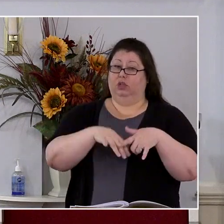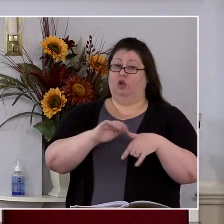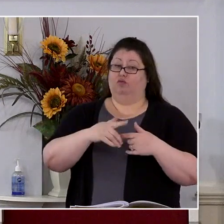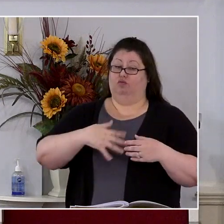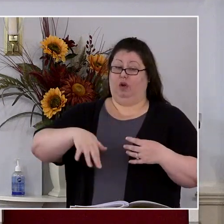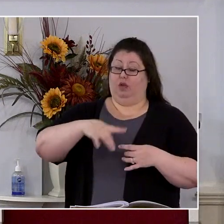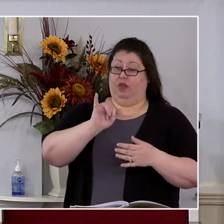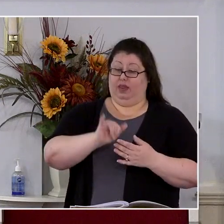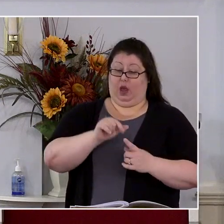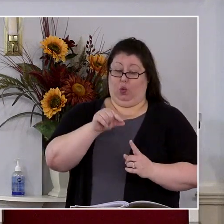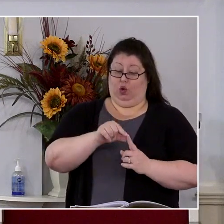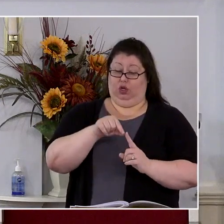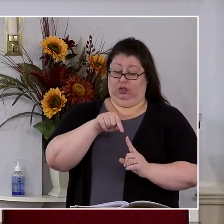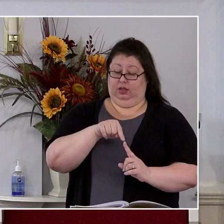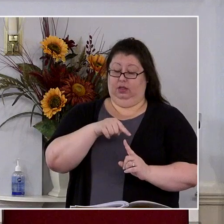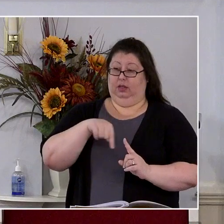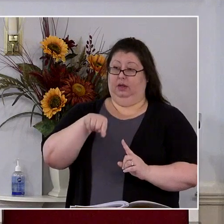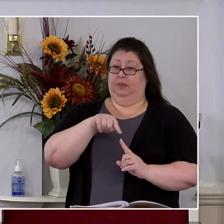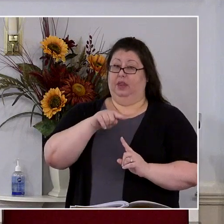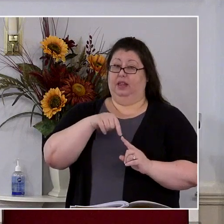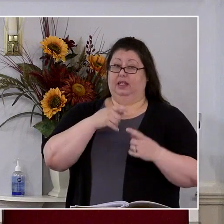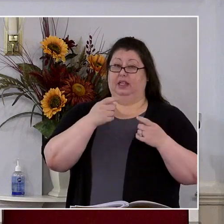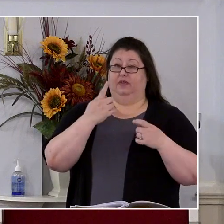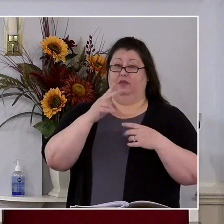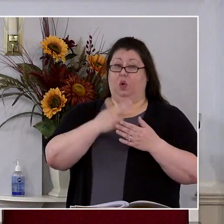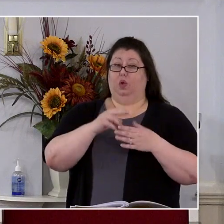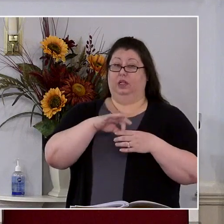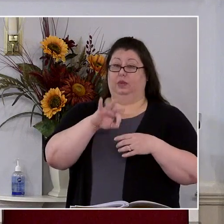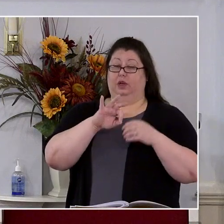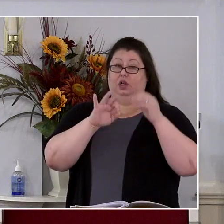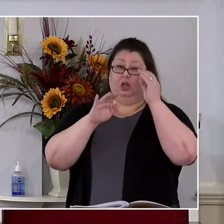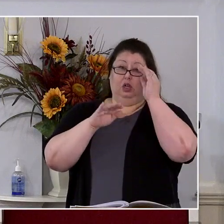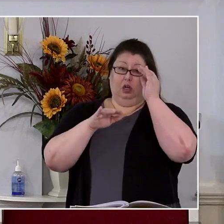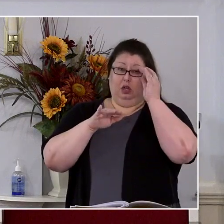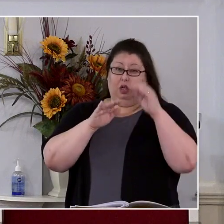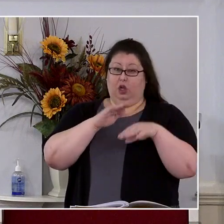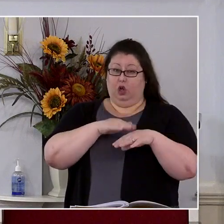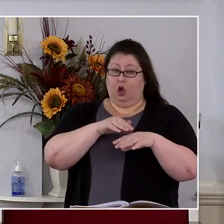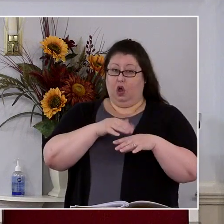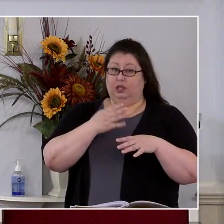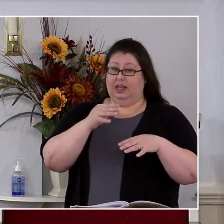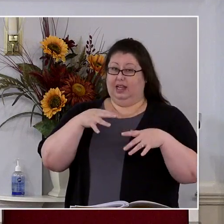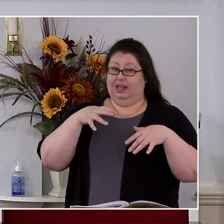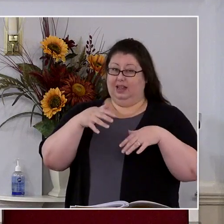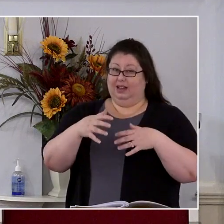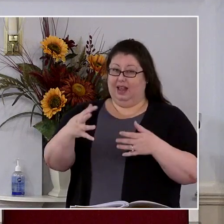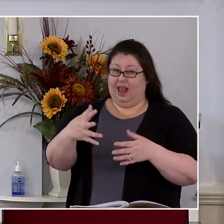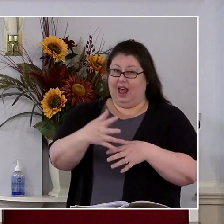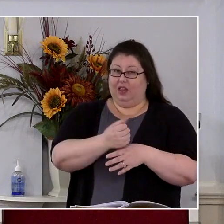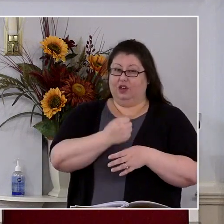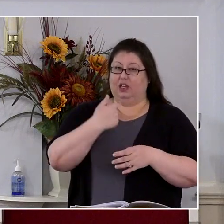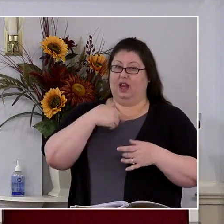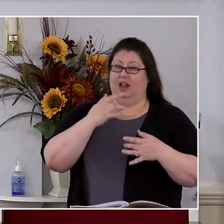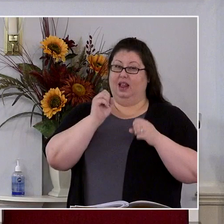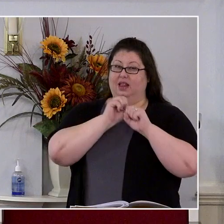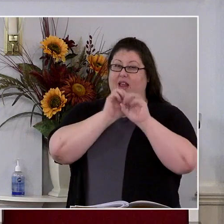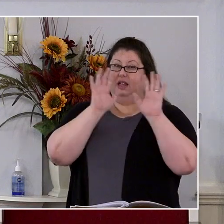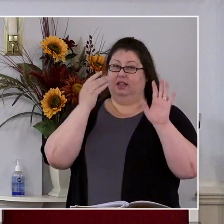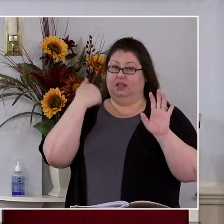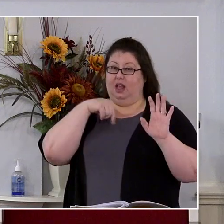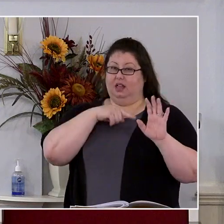that word, this gift of the Holy Spirit calls, gathers, and enlightens us in